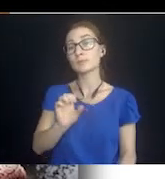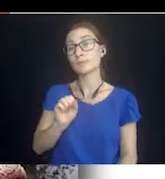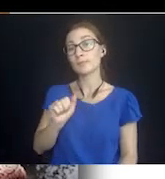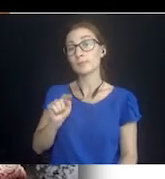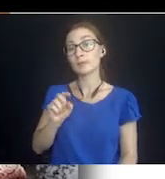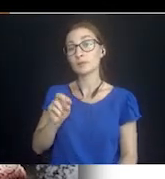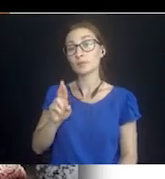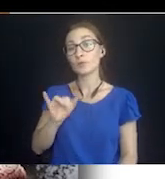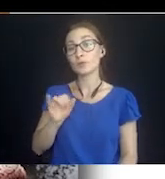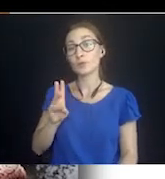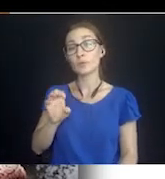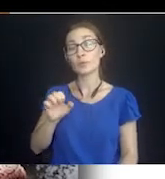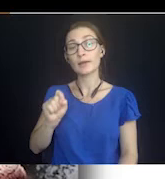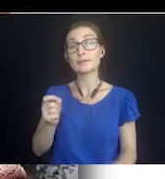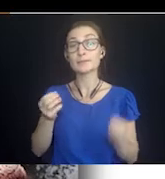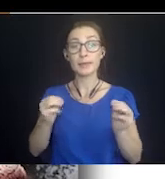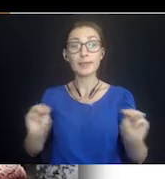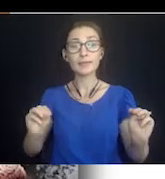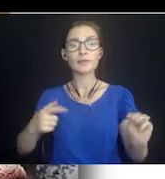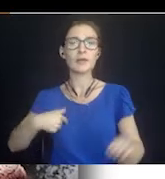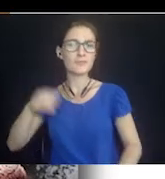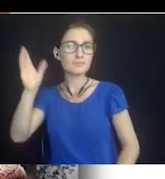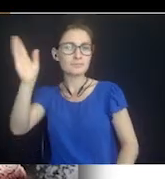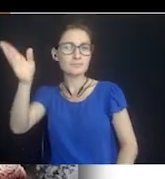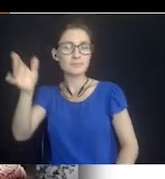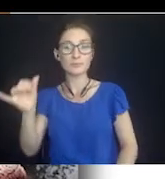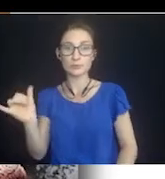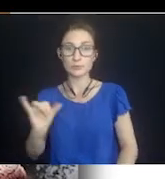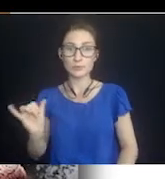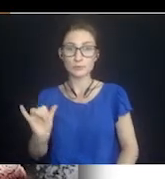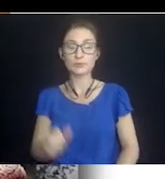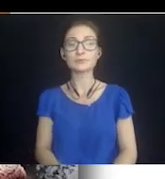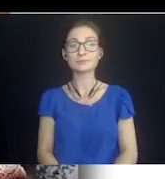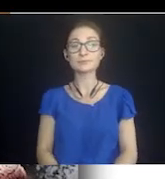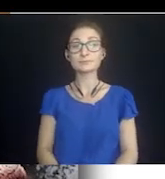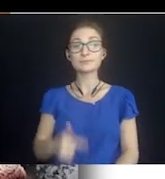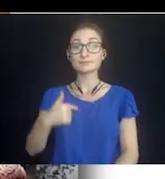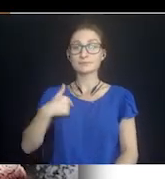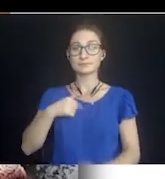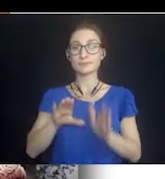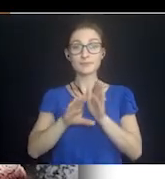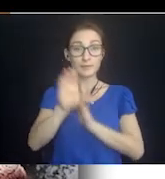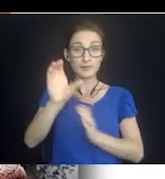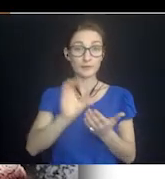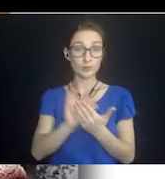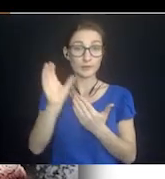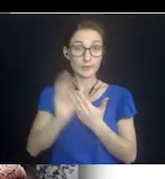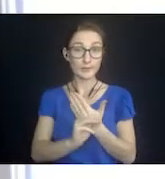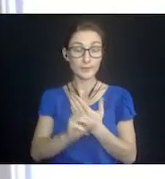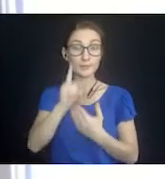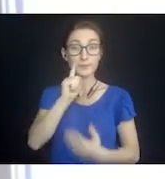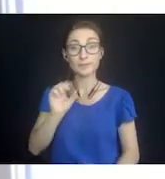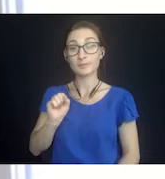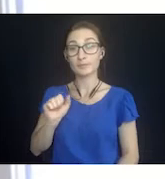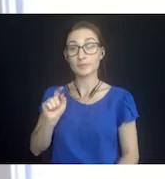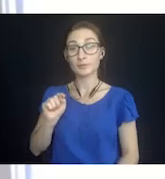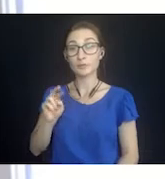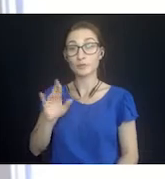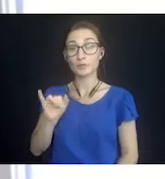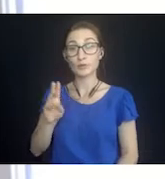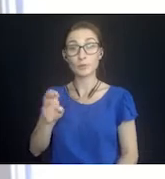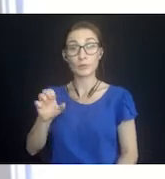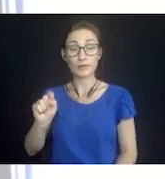written books about the SatoriWest Method, and I've done speaking, and I've created